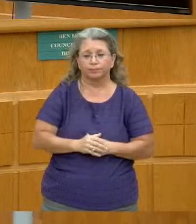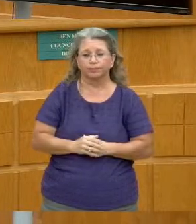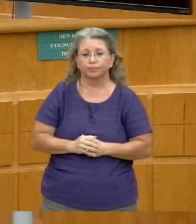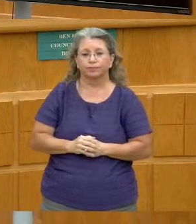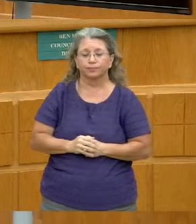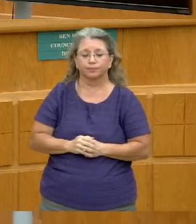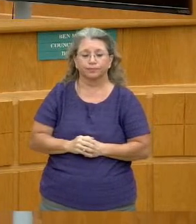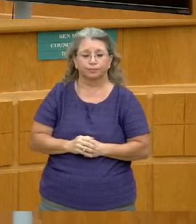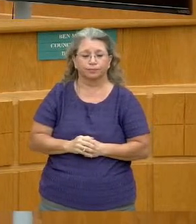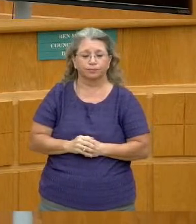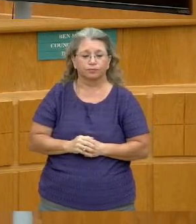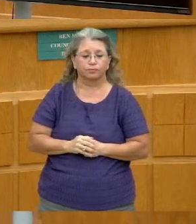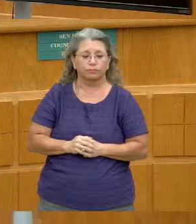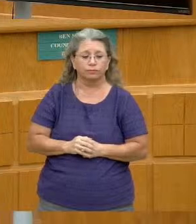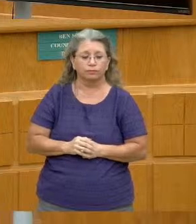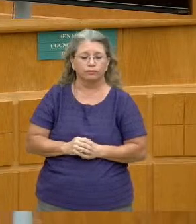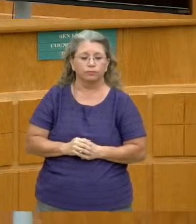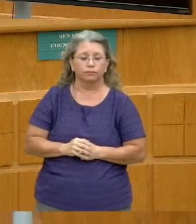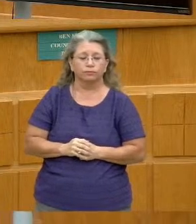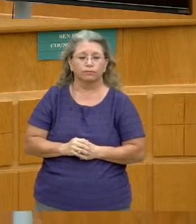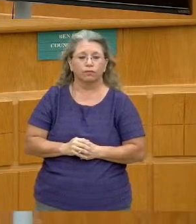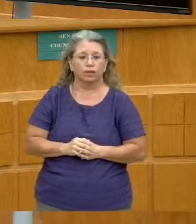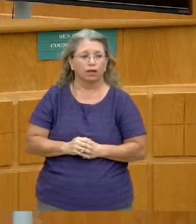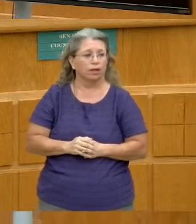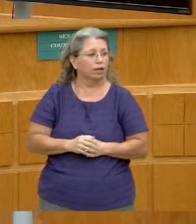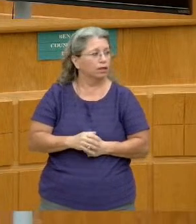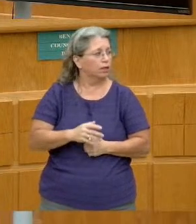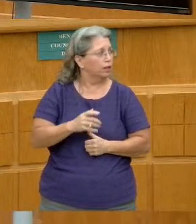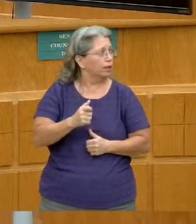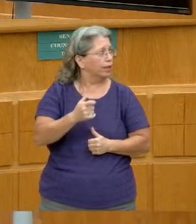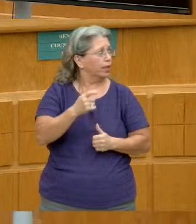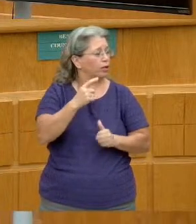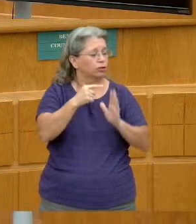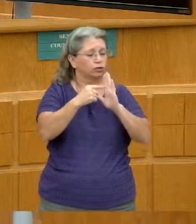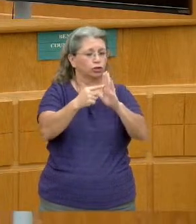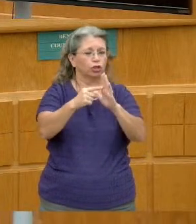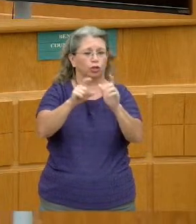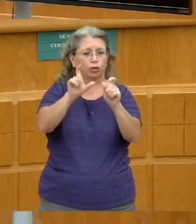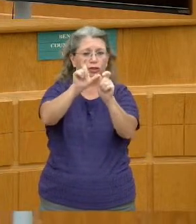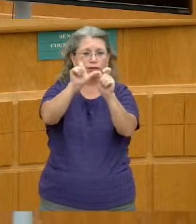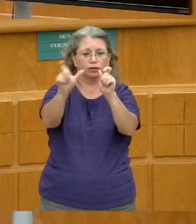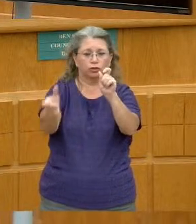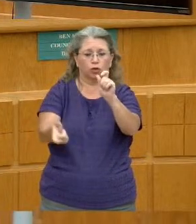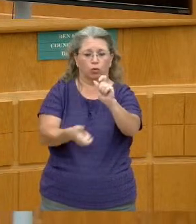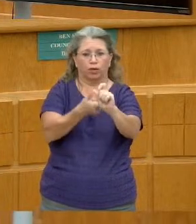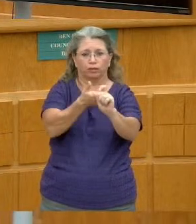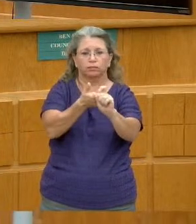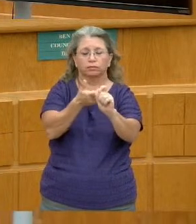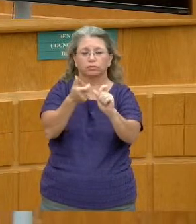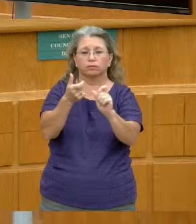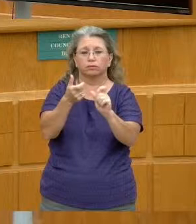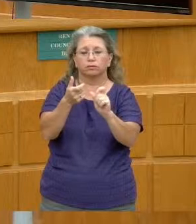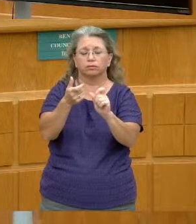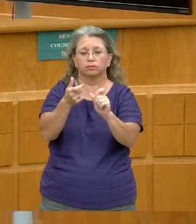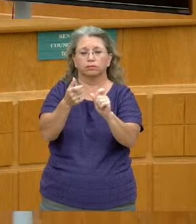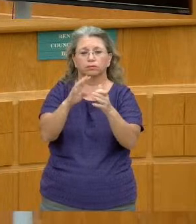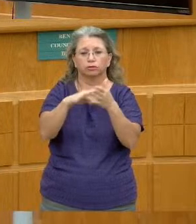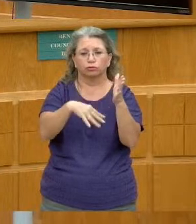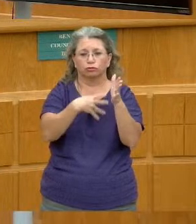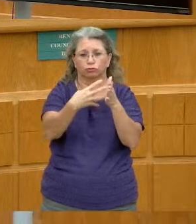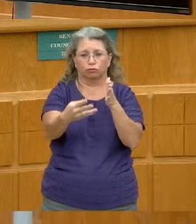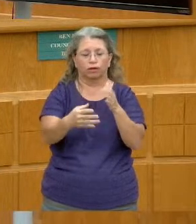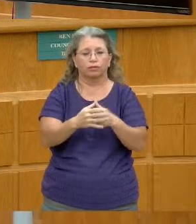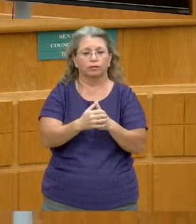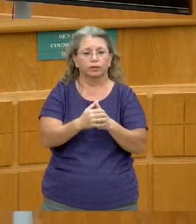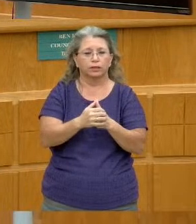Okay, let's look at the donut chart that we refer to. You can see in the darker